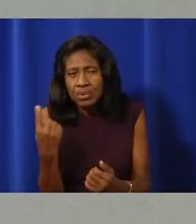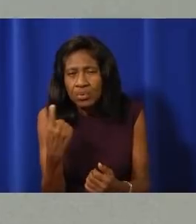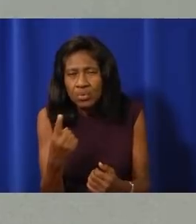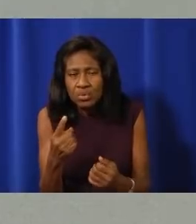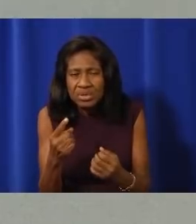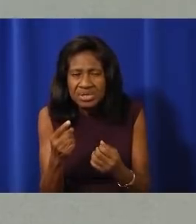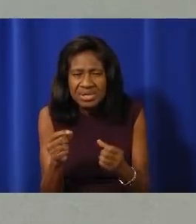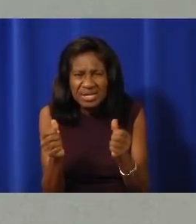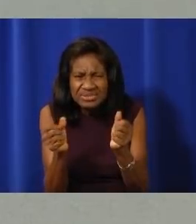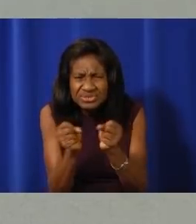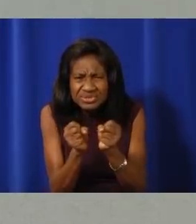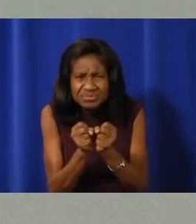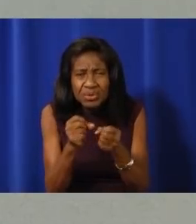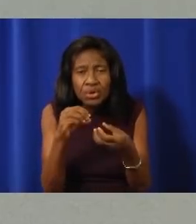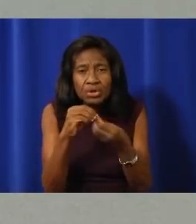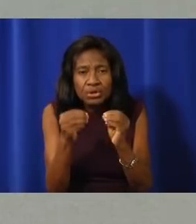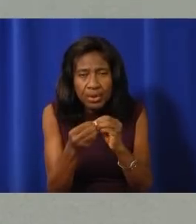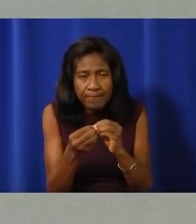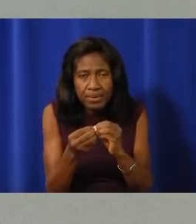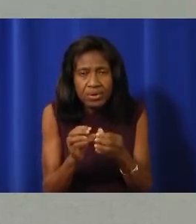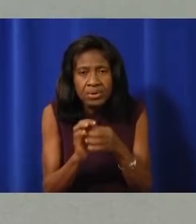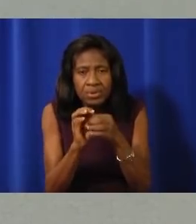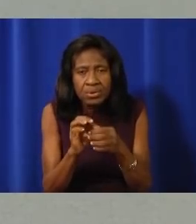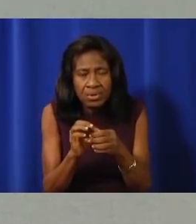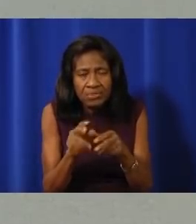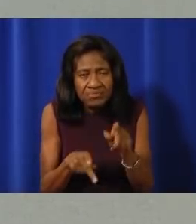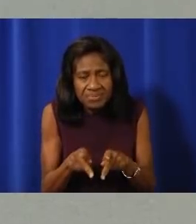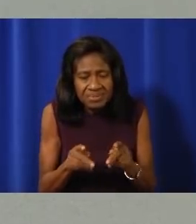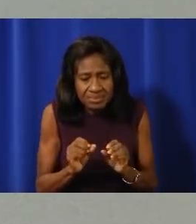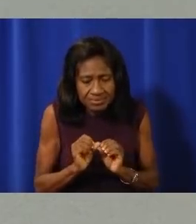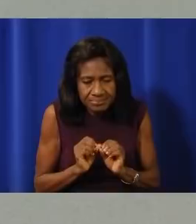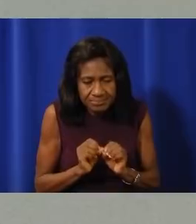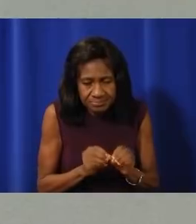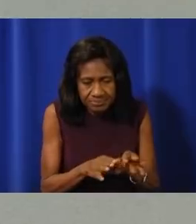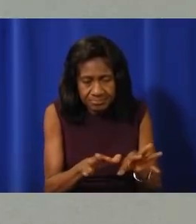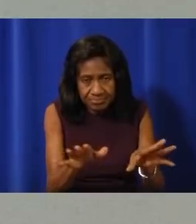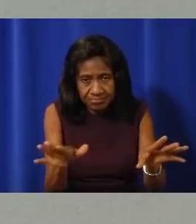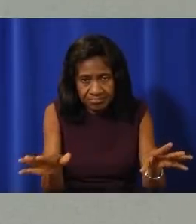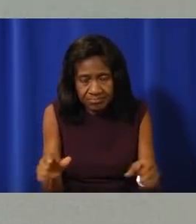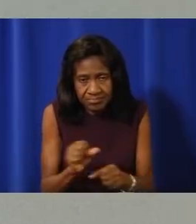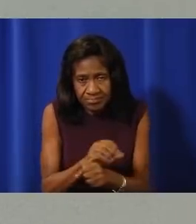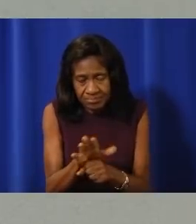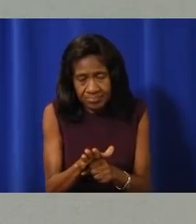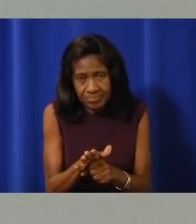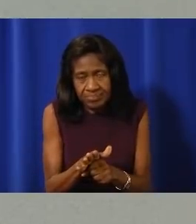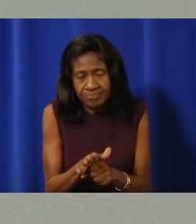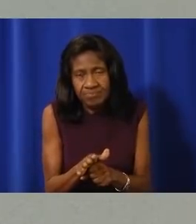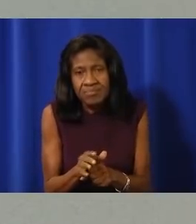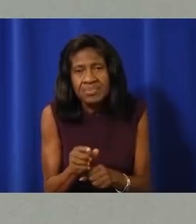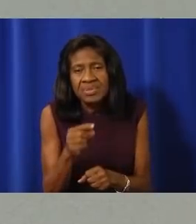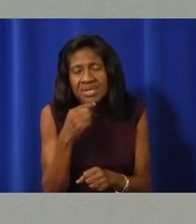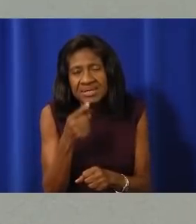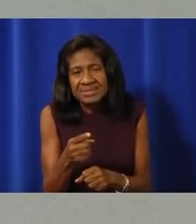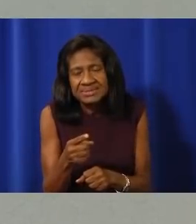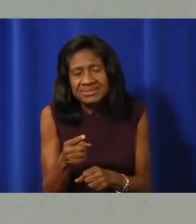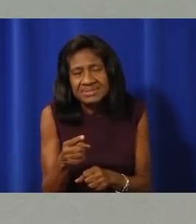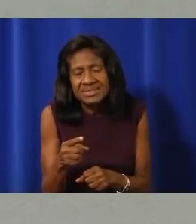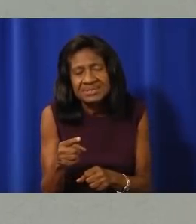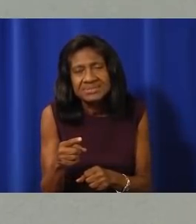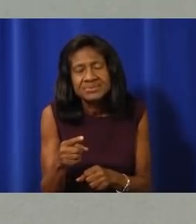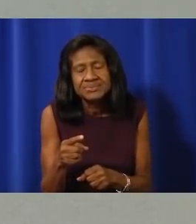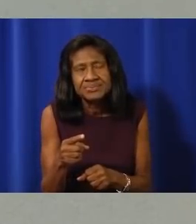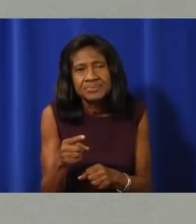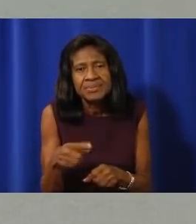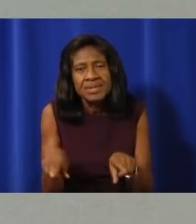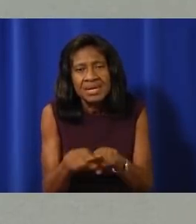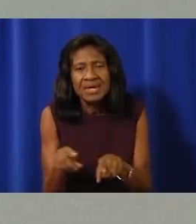spread. It's self-assigned that, as the Premier said, the vaccines are doing their job, though we should be ready for this to go up as testing and